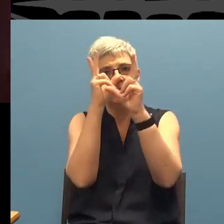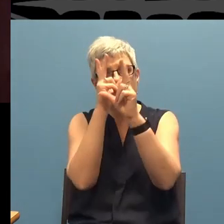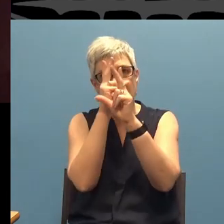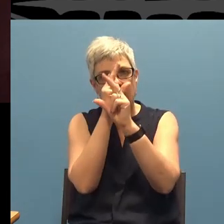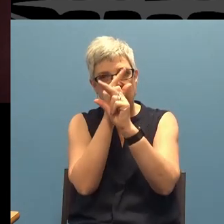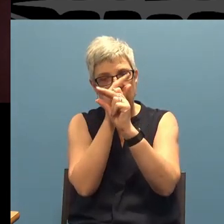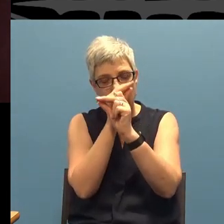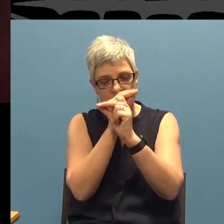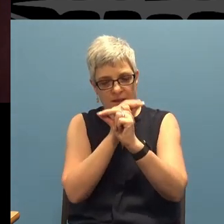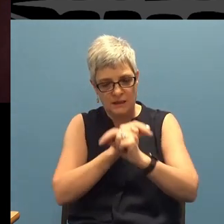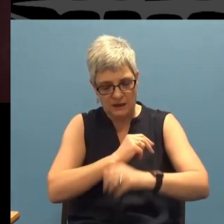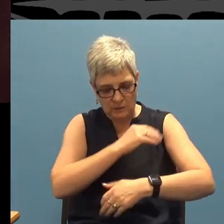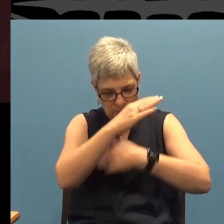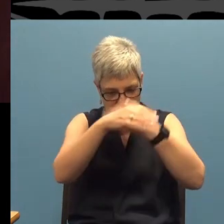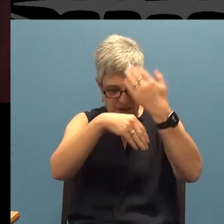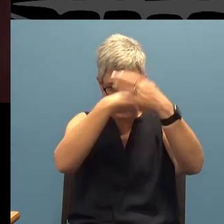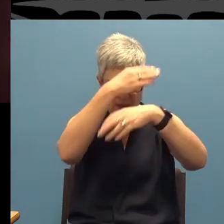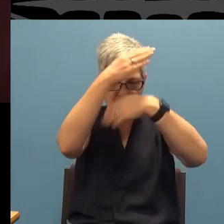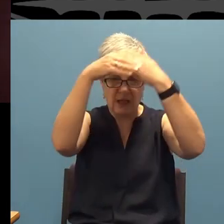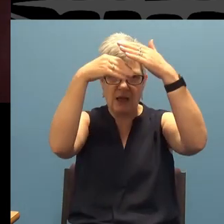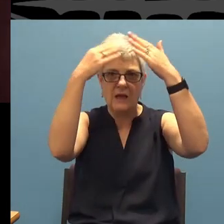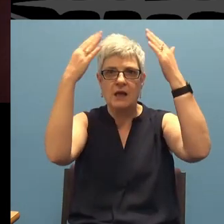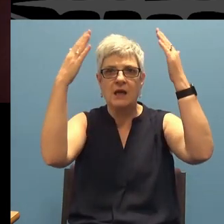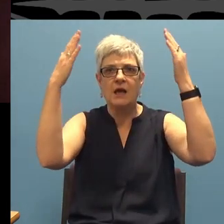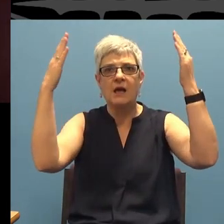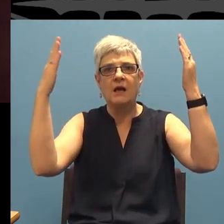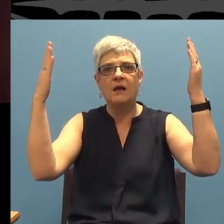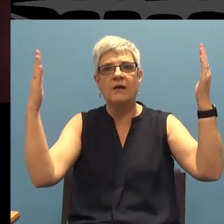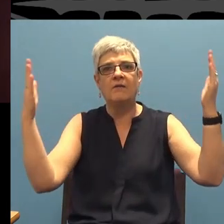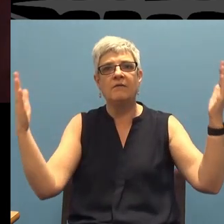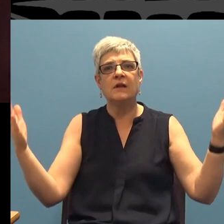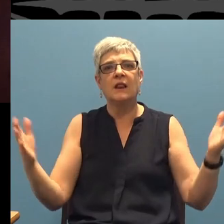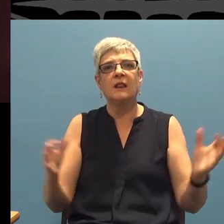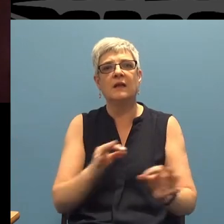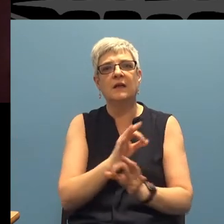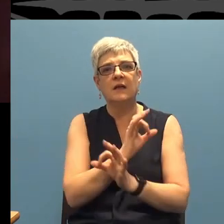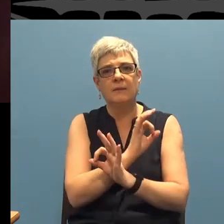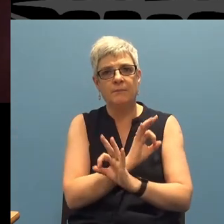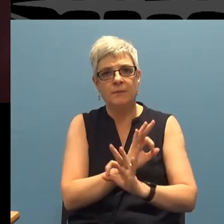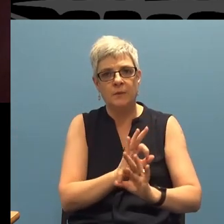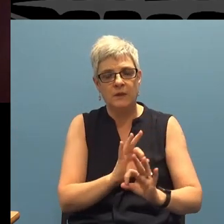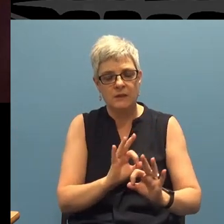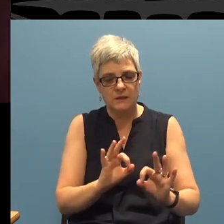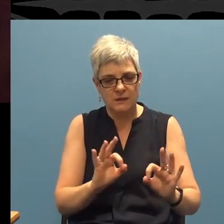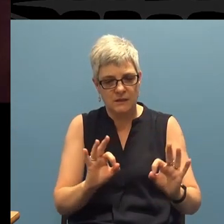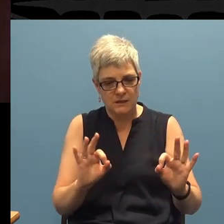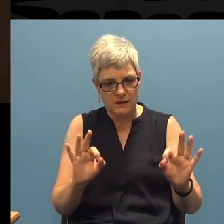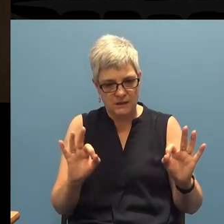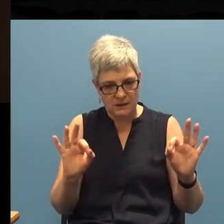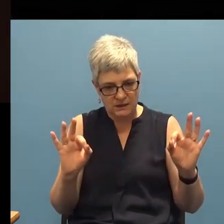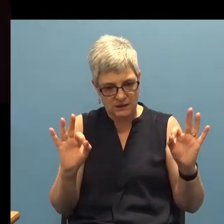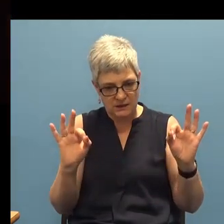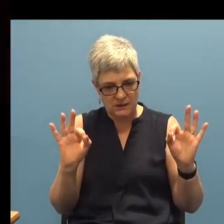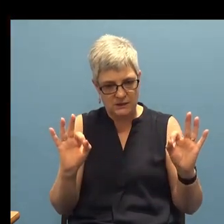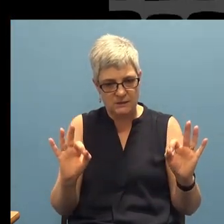peace, sleep in heavenly